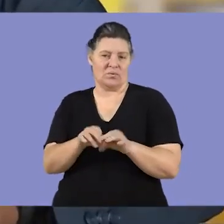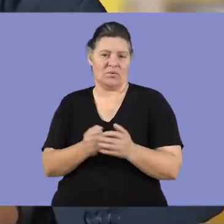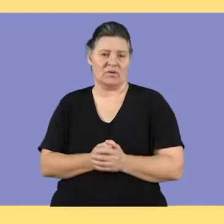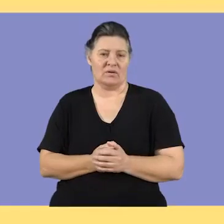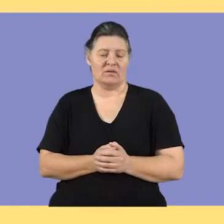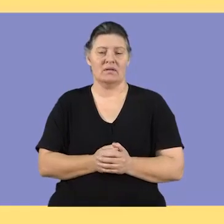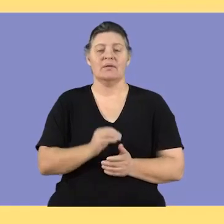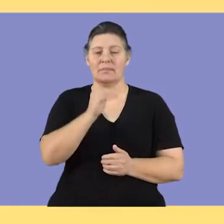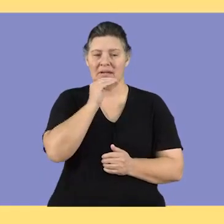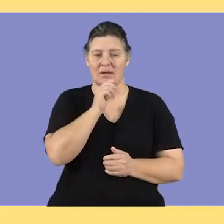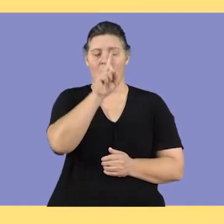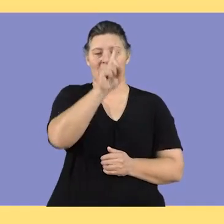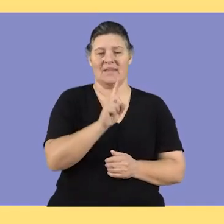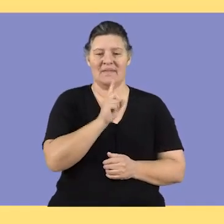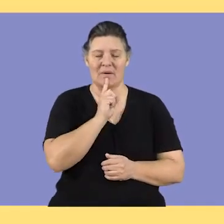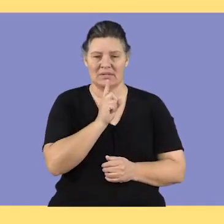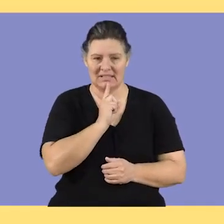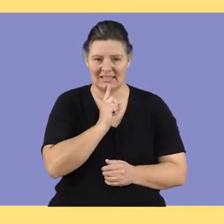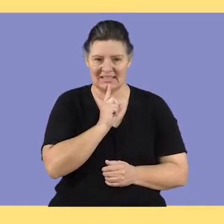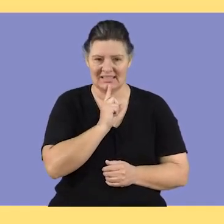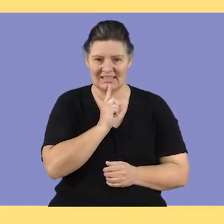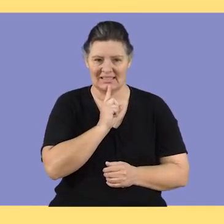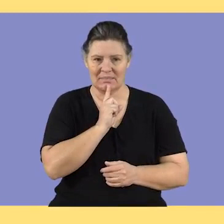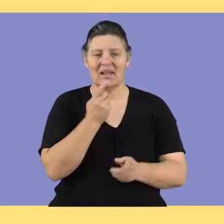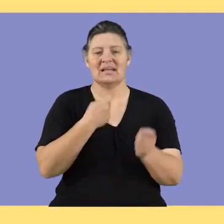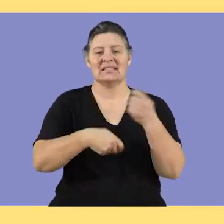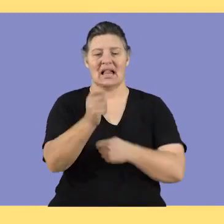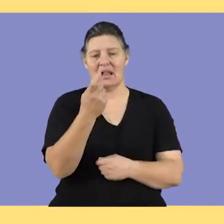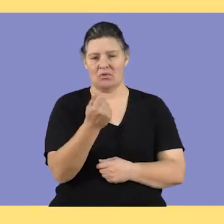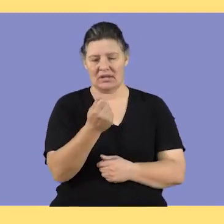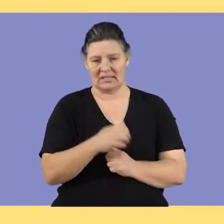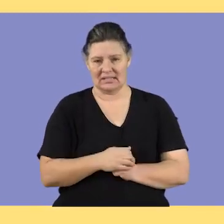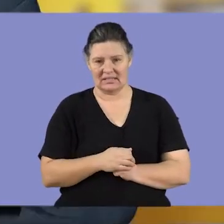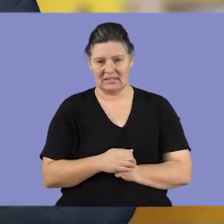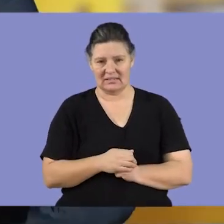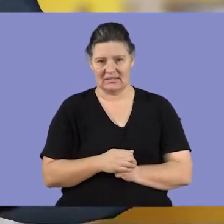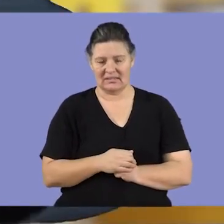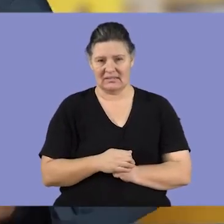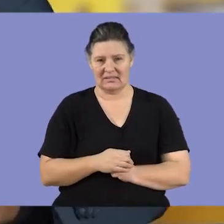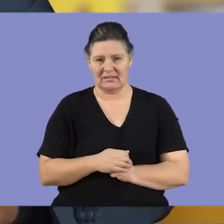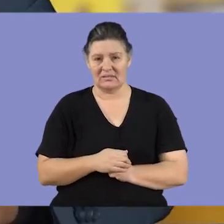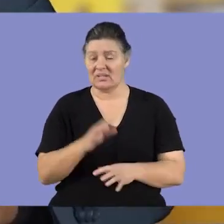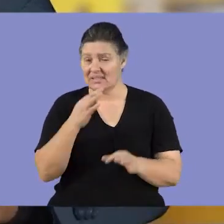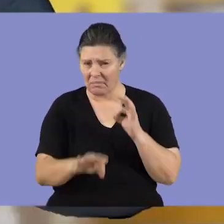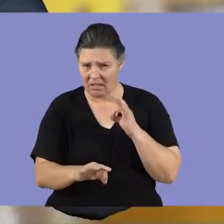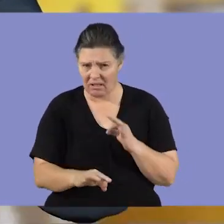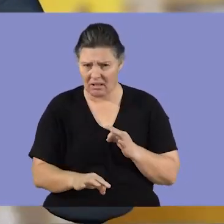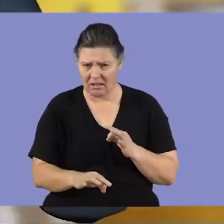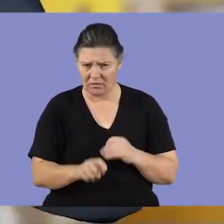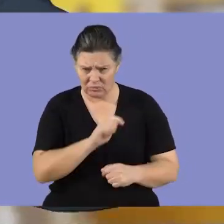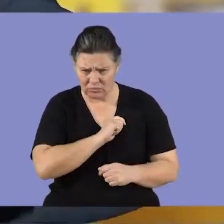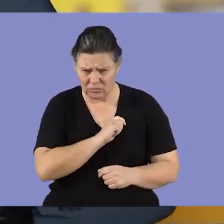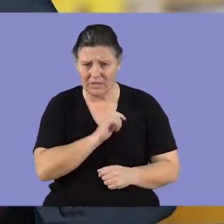which then is 1,000. That becomes the selling price. Yes, you're saying, Mr. Simbi, this is simple.